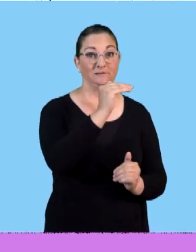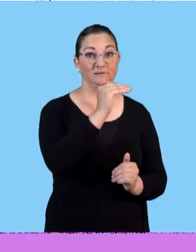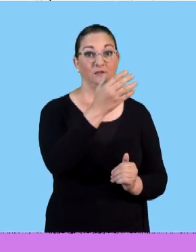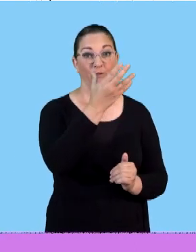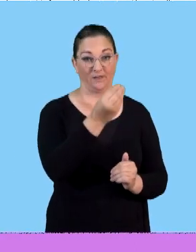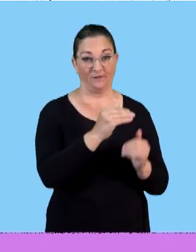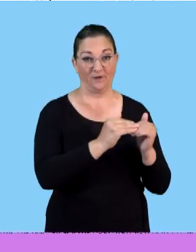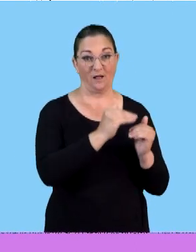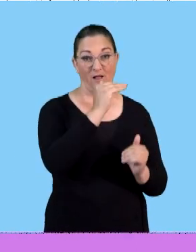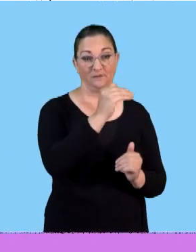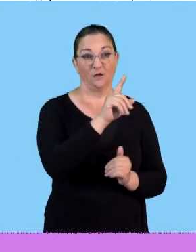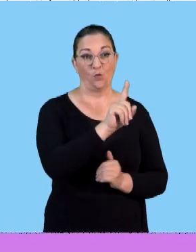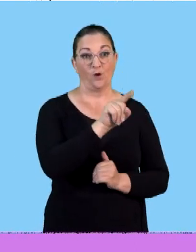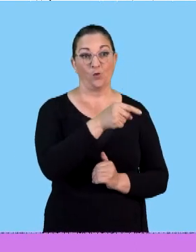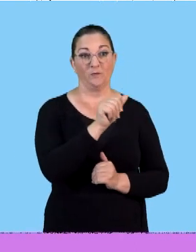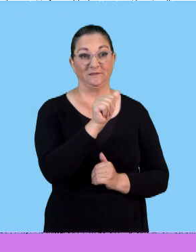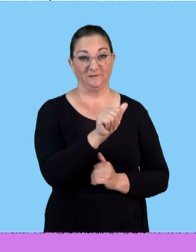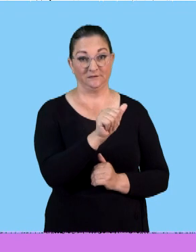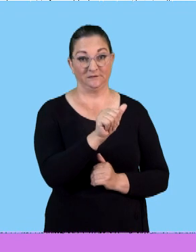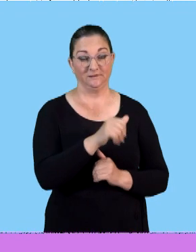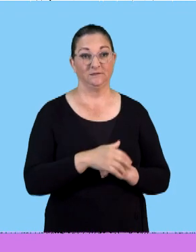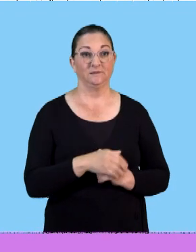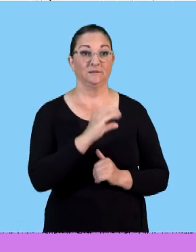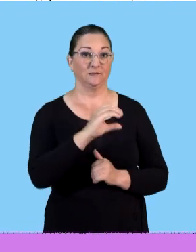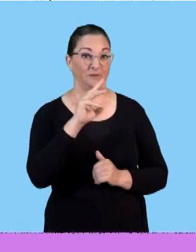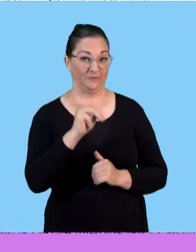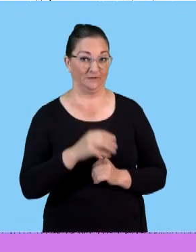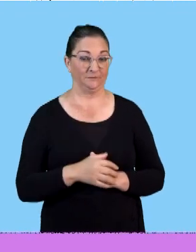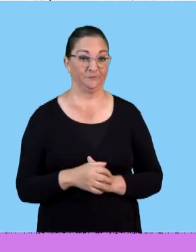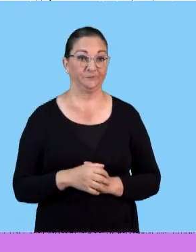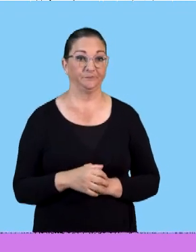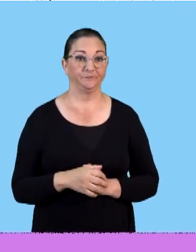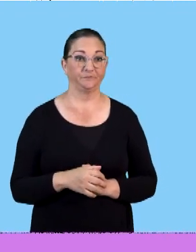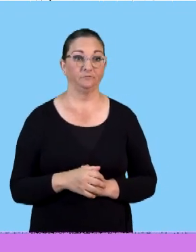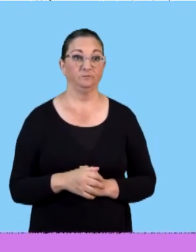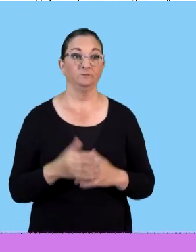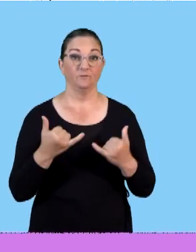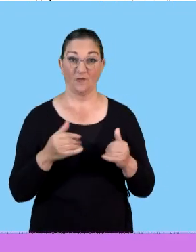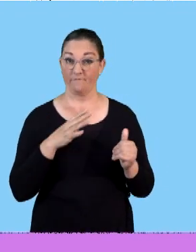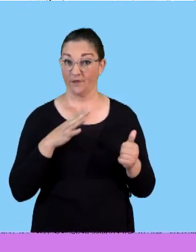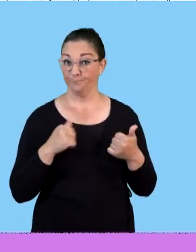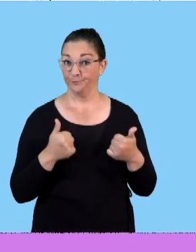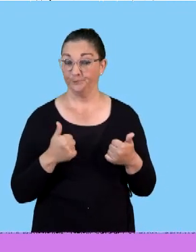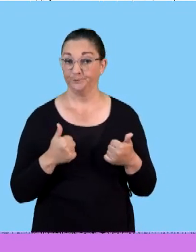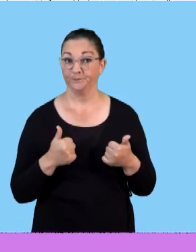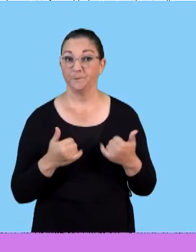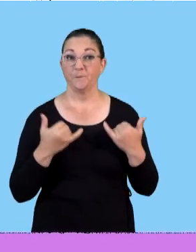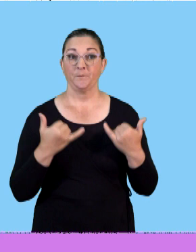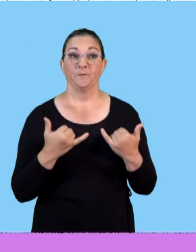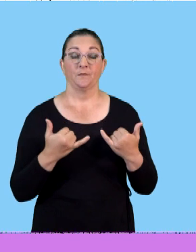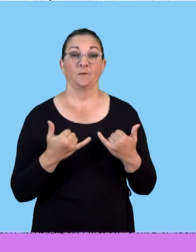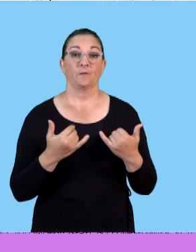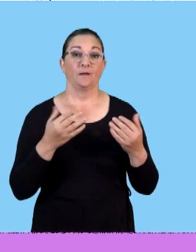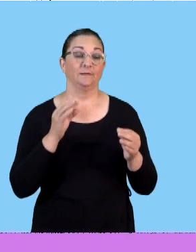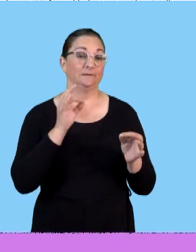height. The height of the cylinder is 1.6 centimeters. Guys, are we fine?